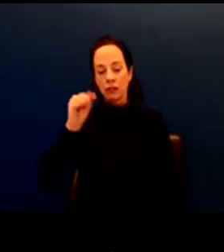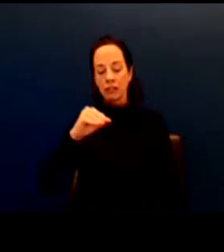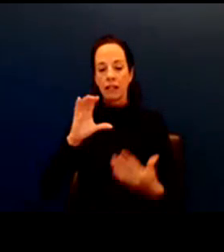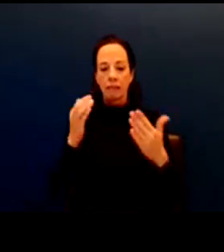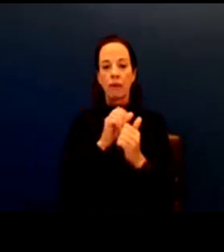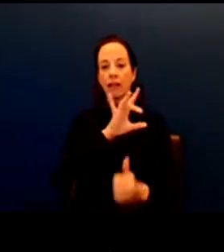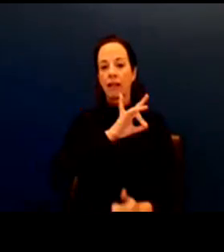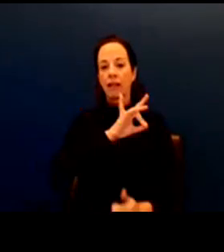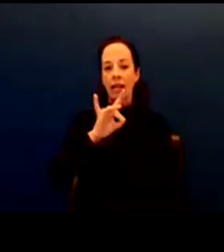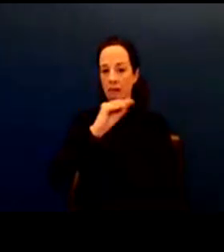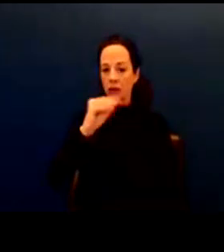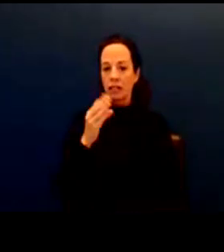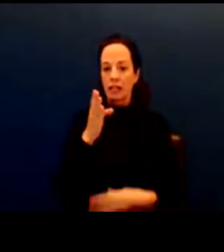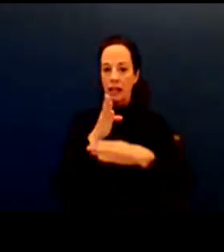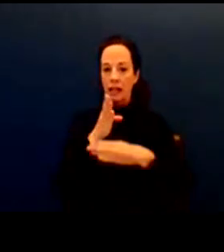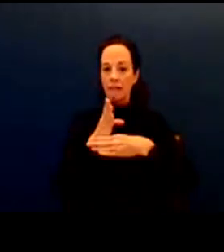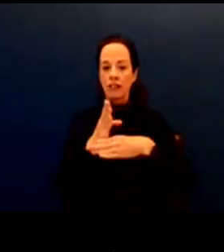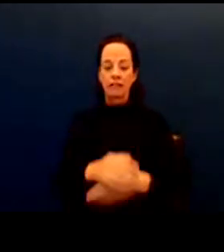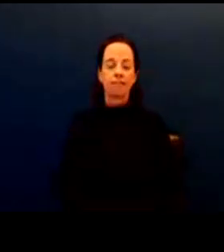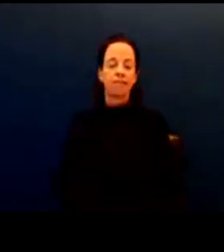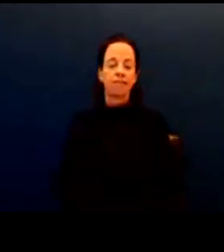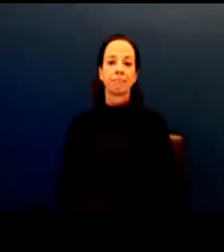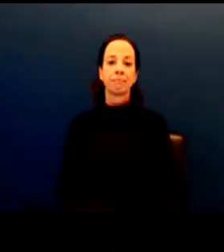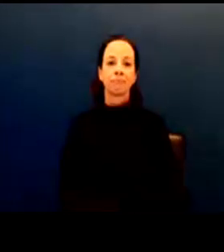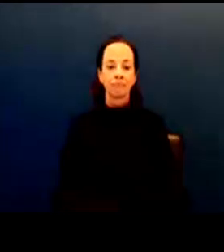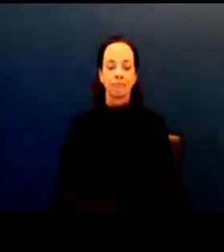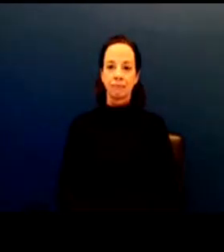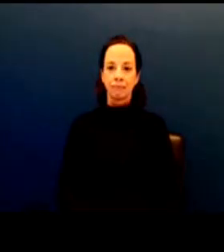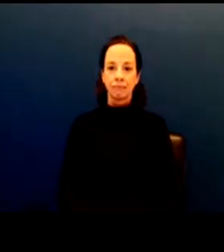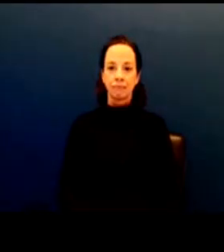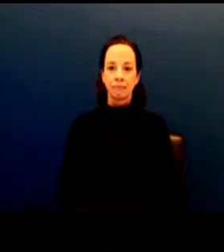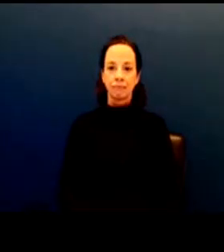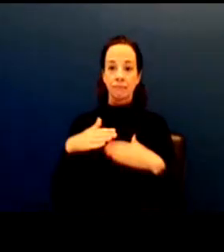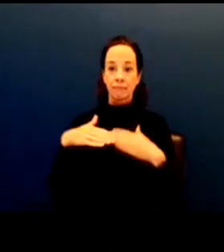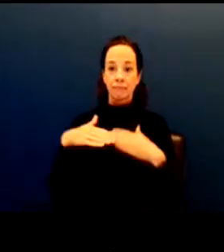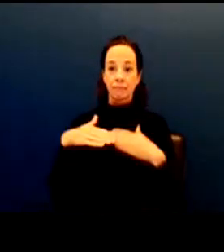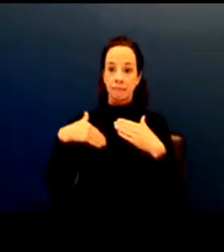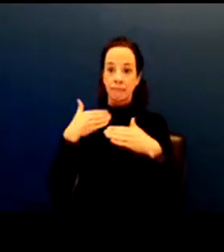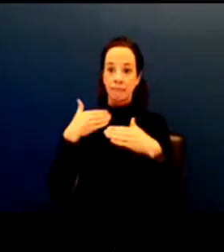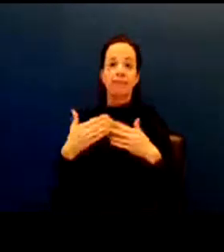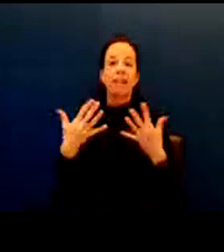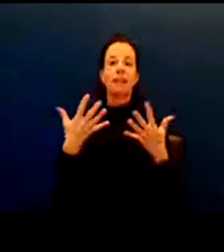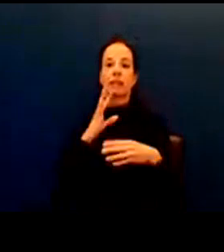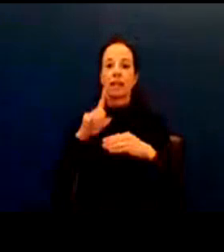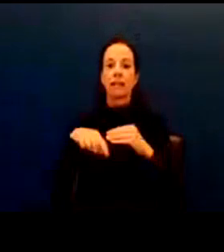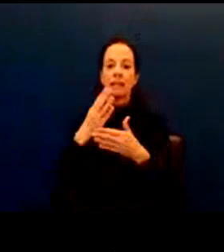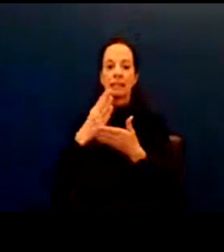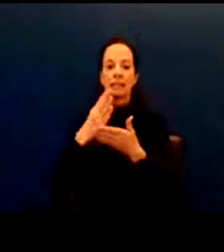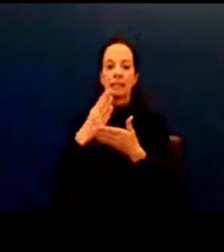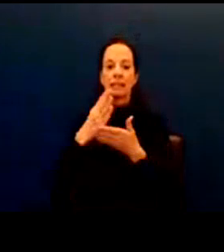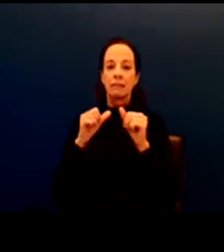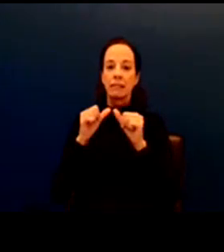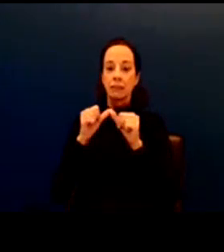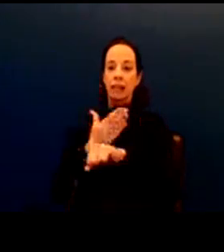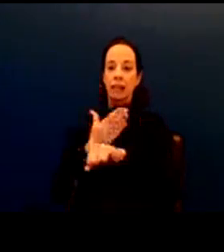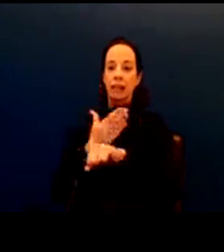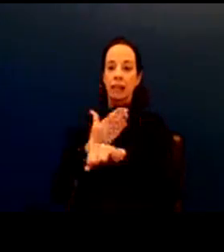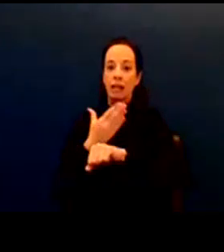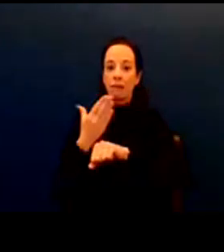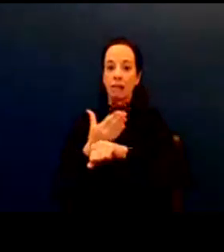Next slide, please. Okay, now I want to talk about some of the continuous improvements we're doing to strengthen our project delivery. When